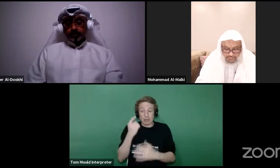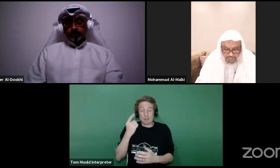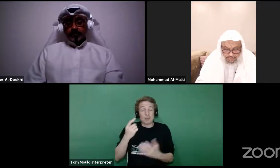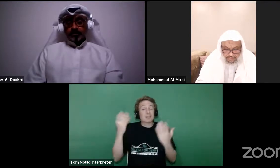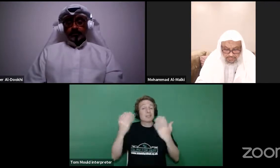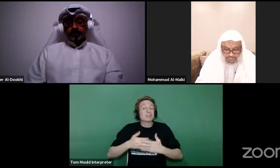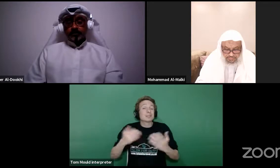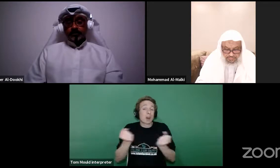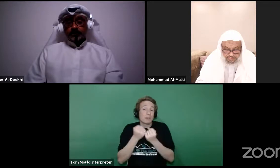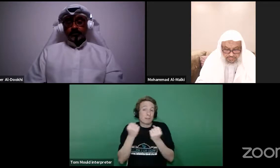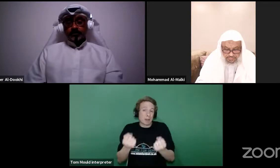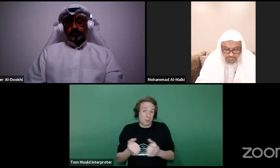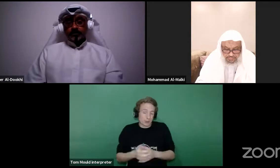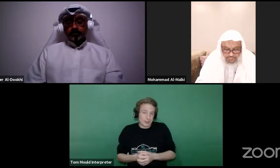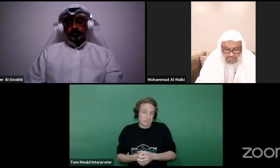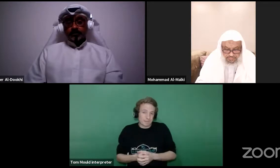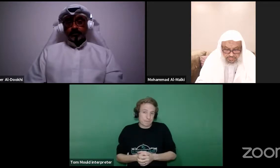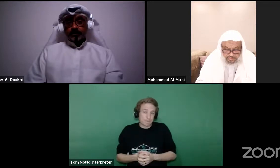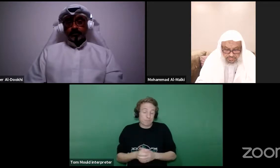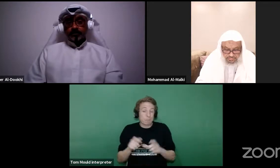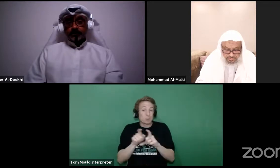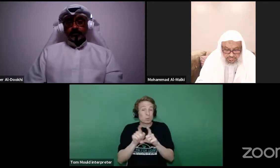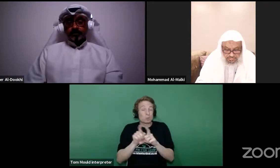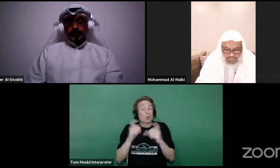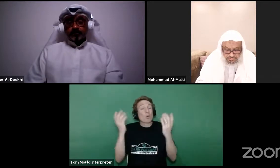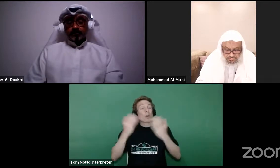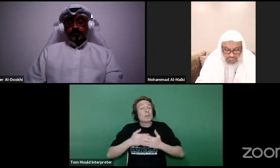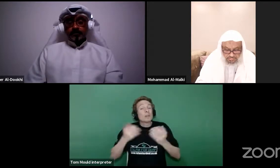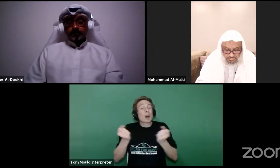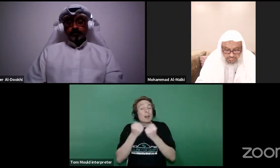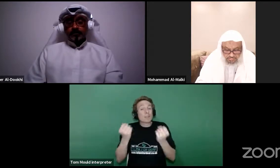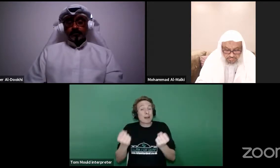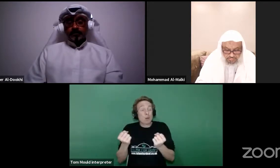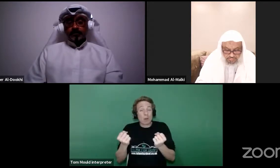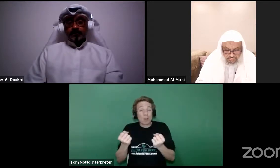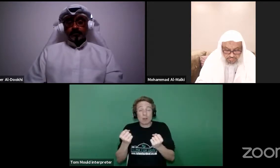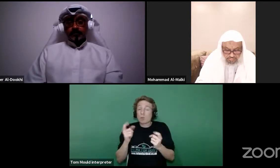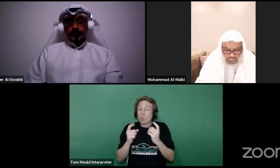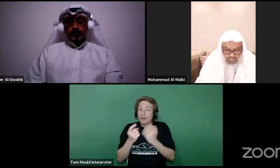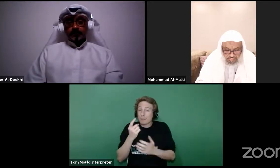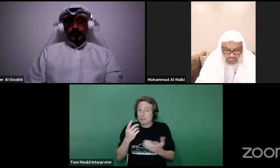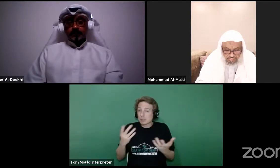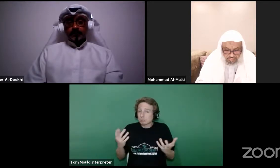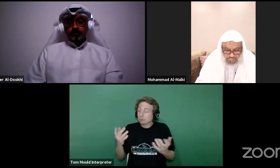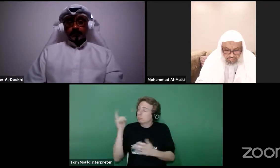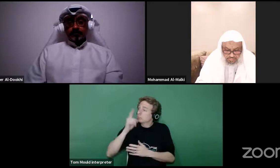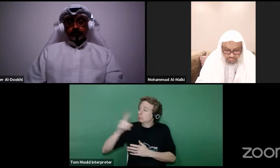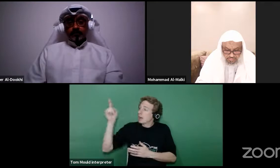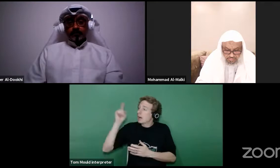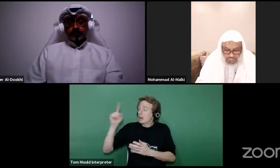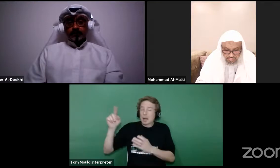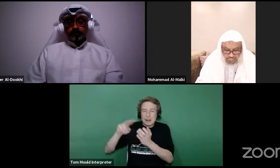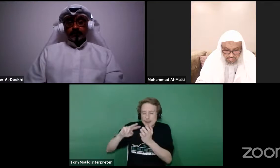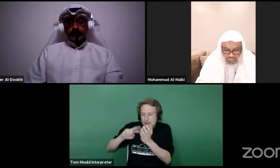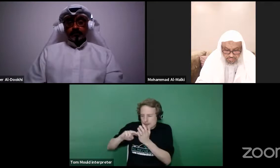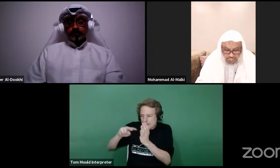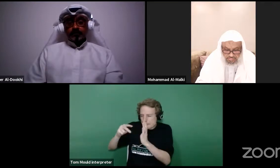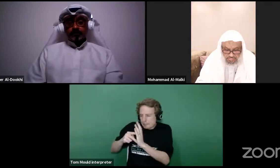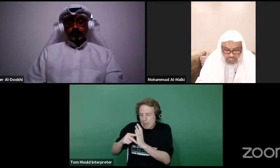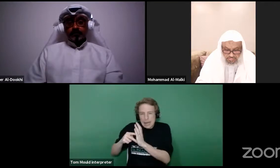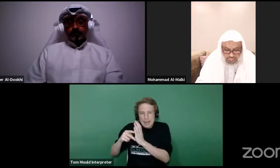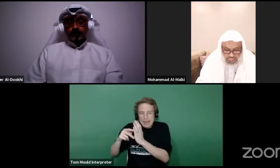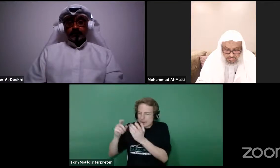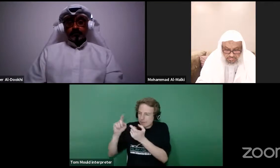the pre-decree of the upcoming year is written and is determined. So those who live, those who